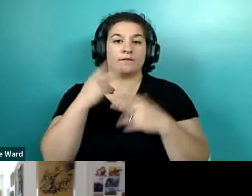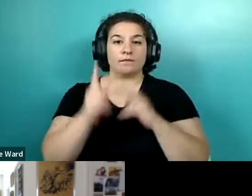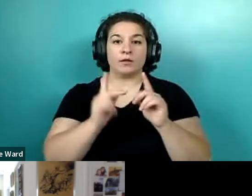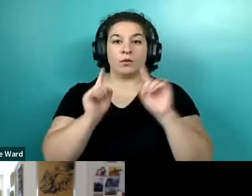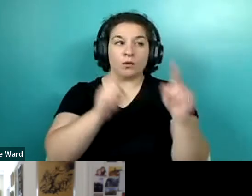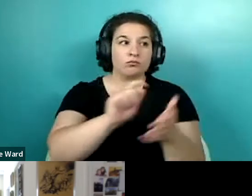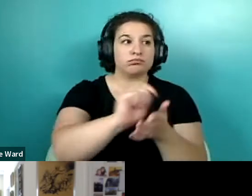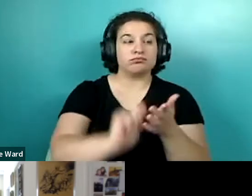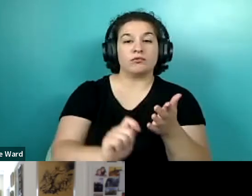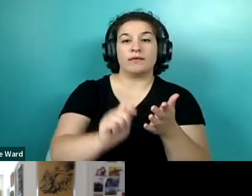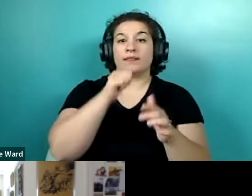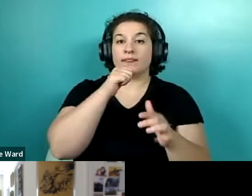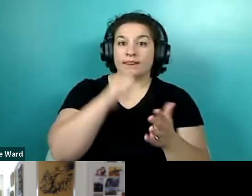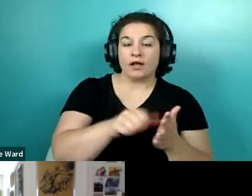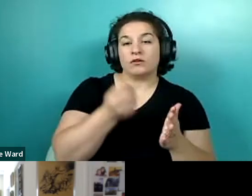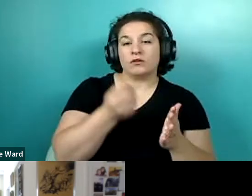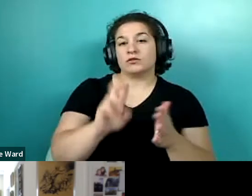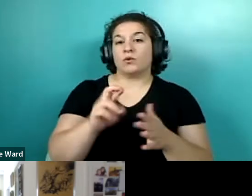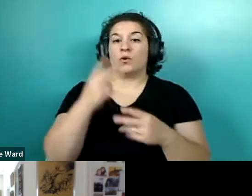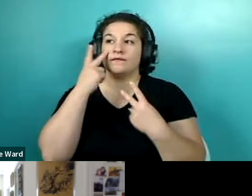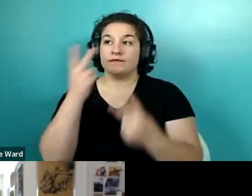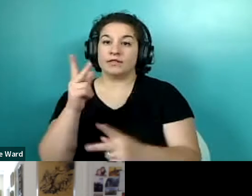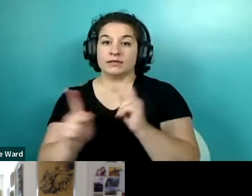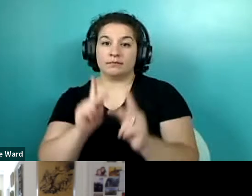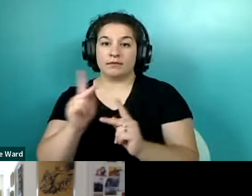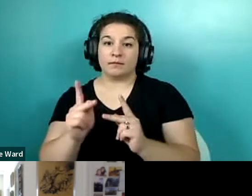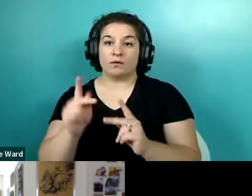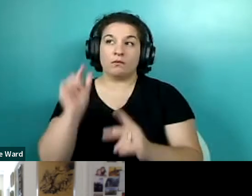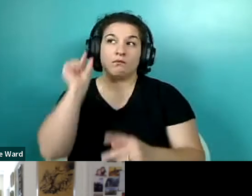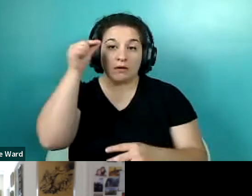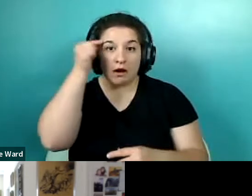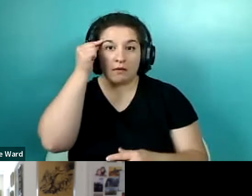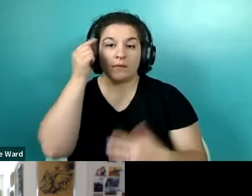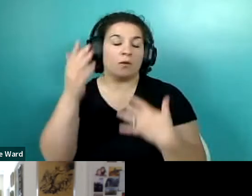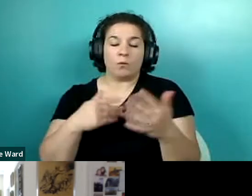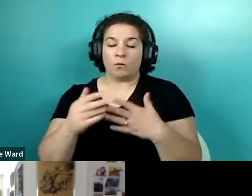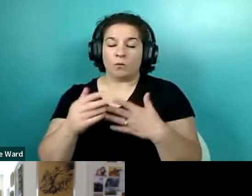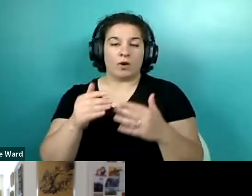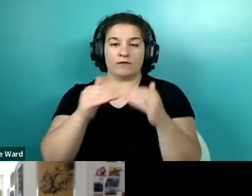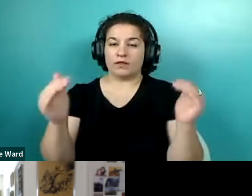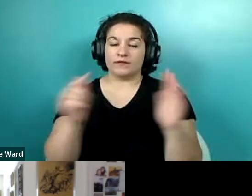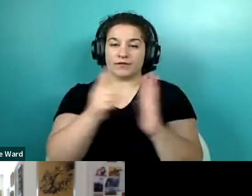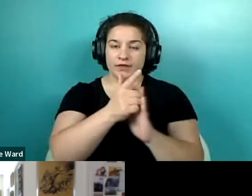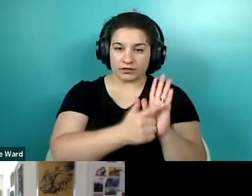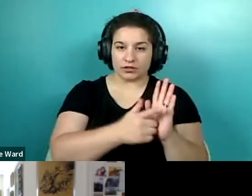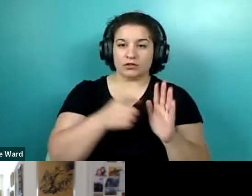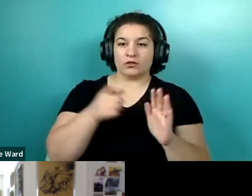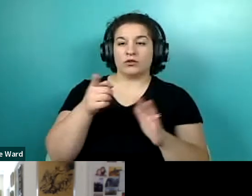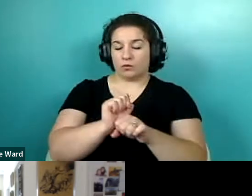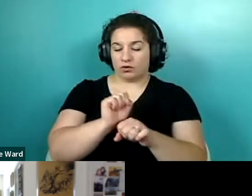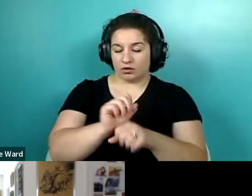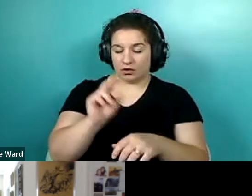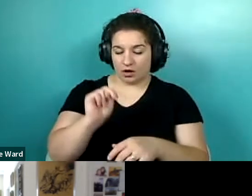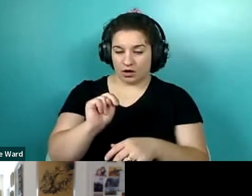visit people in the Capitol or wherever level of legislation you're working on, really